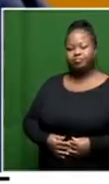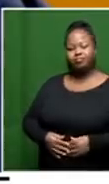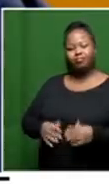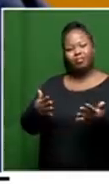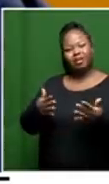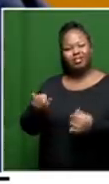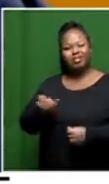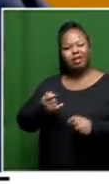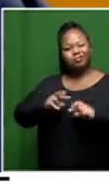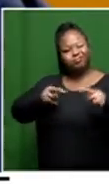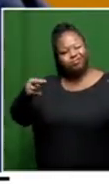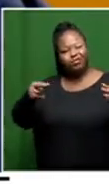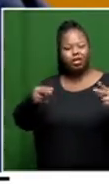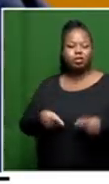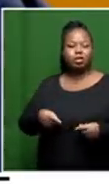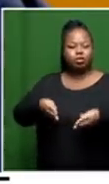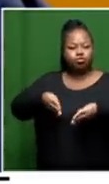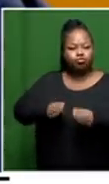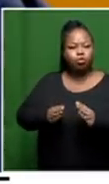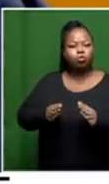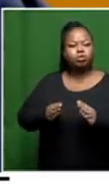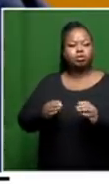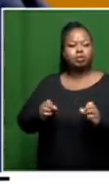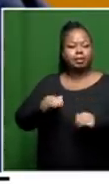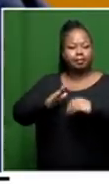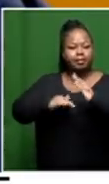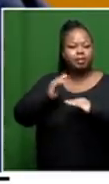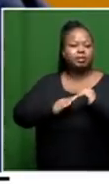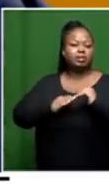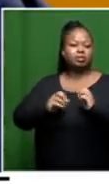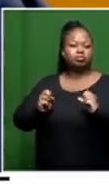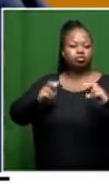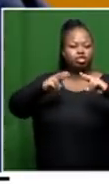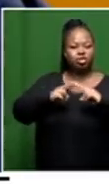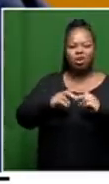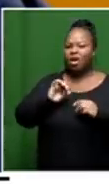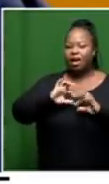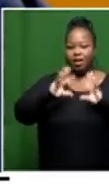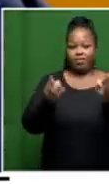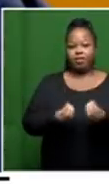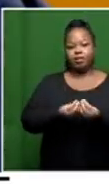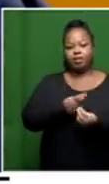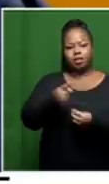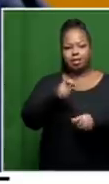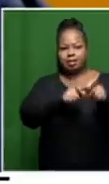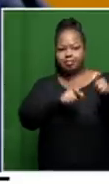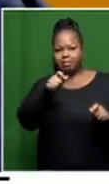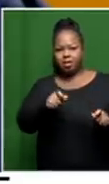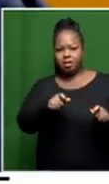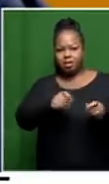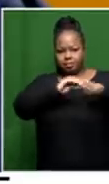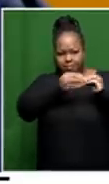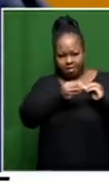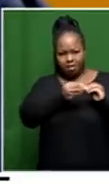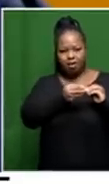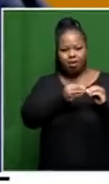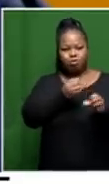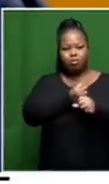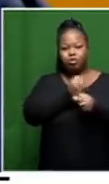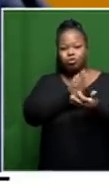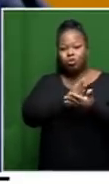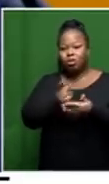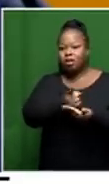Infrastructure are all those things that humans have created to support the